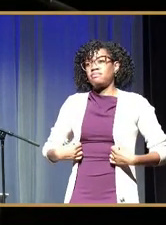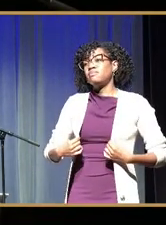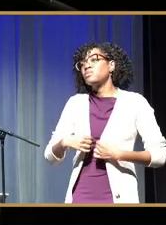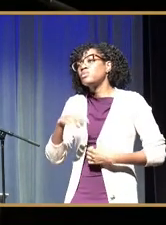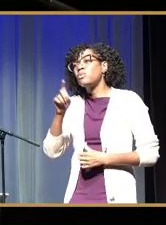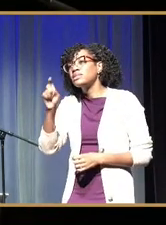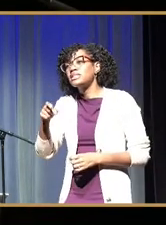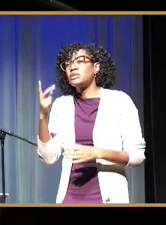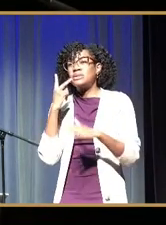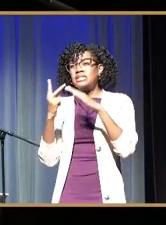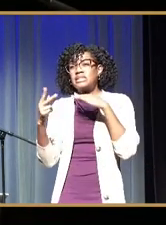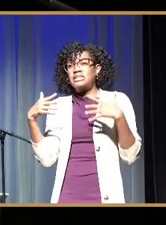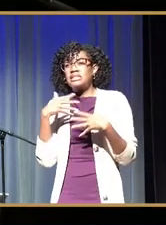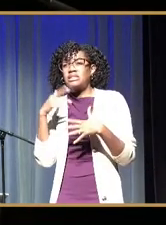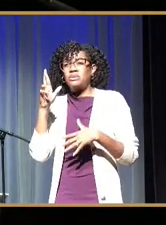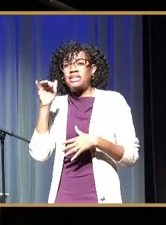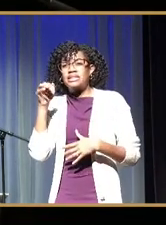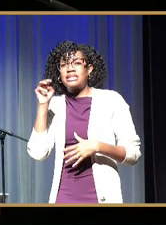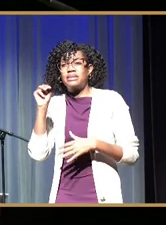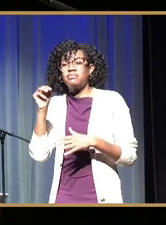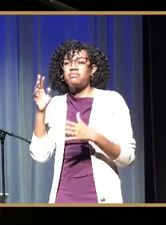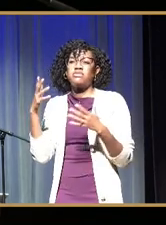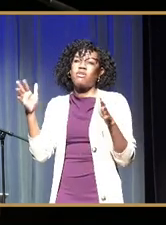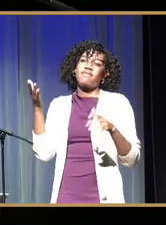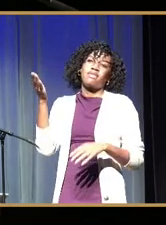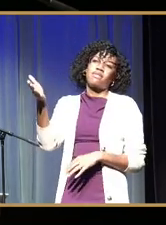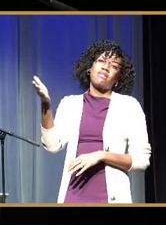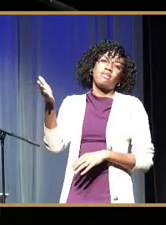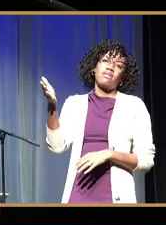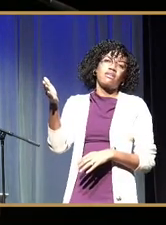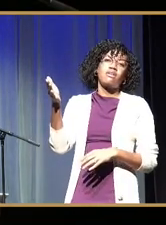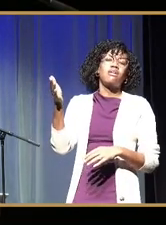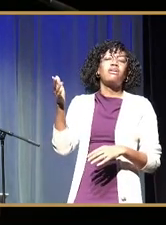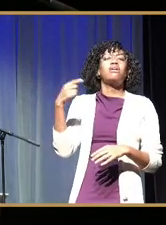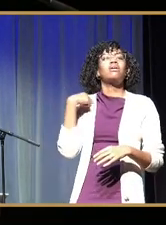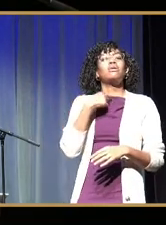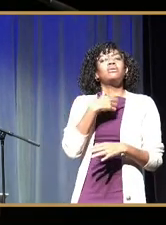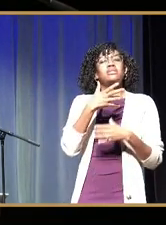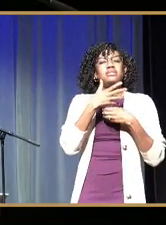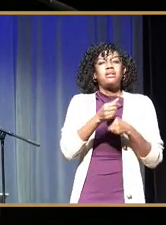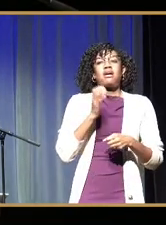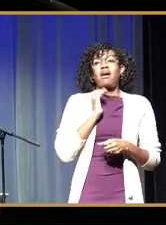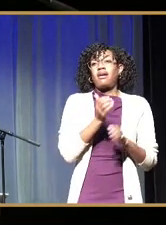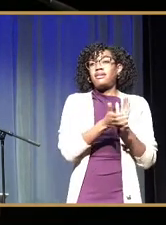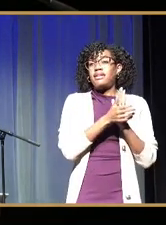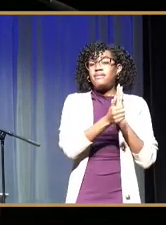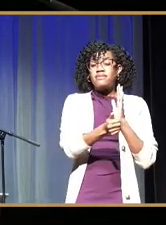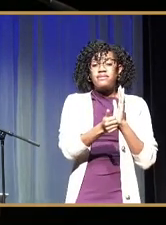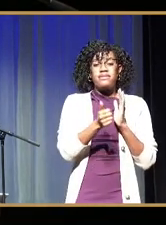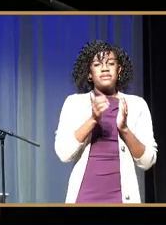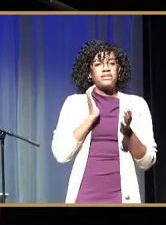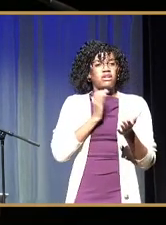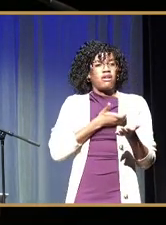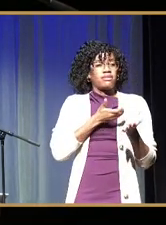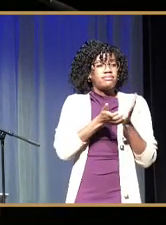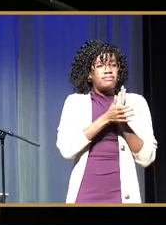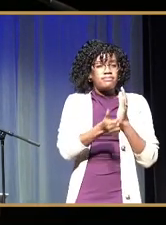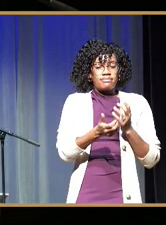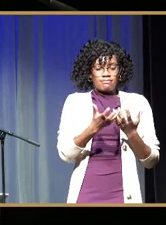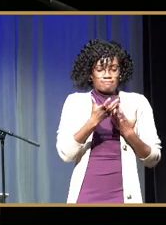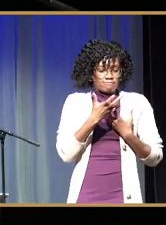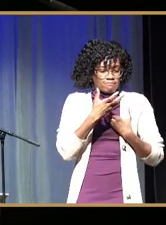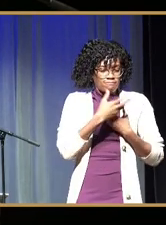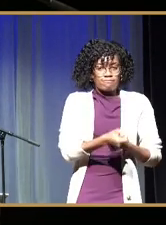there. Better to turn toward the gifts we are developing and keep offering them to the